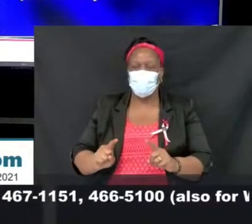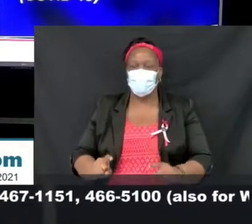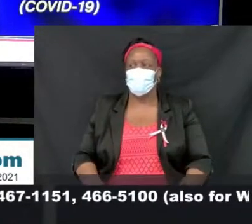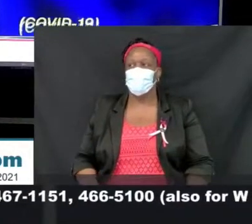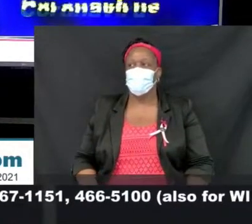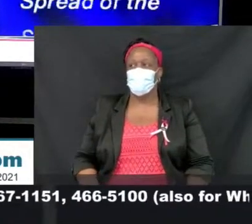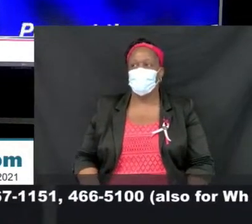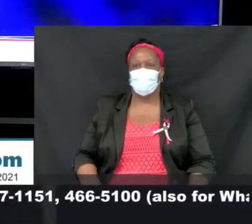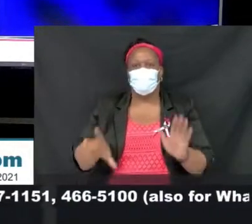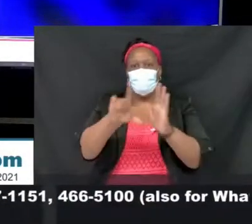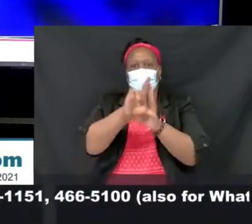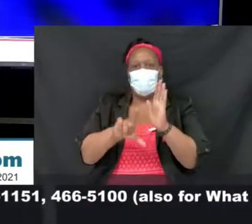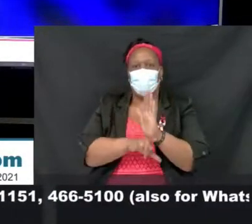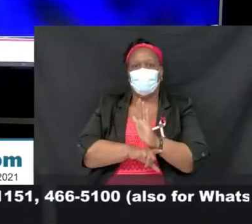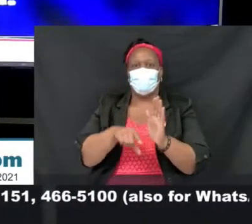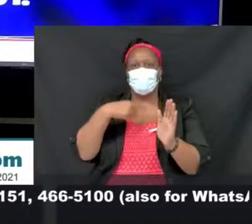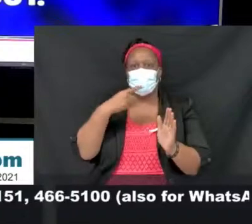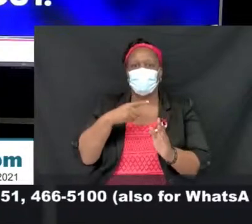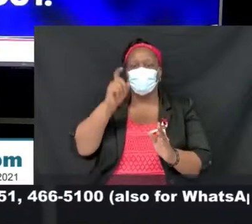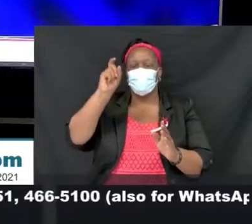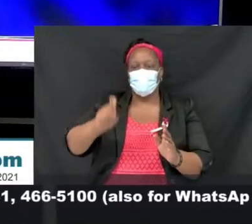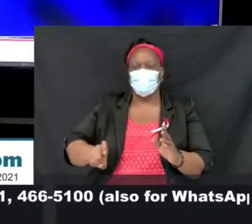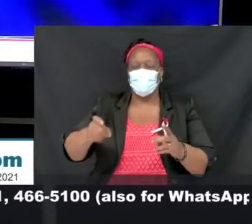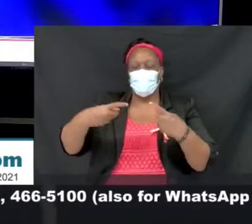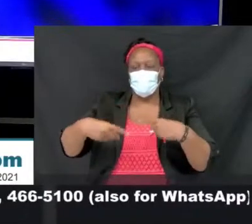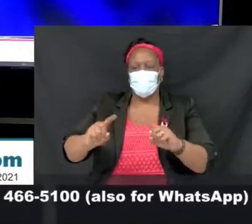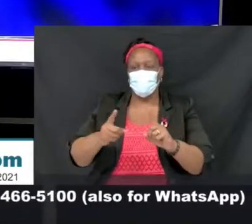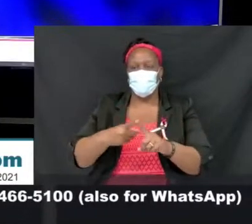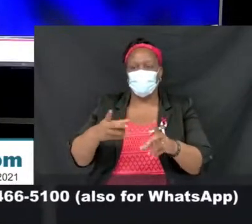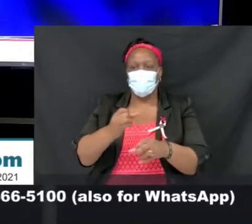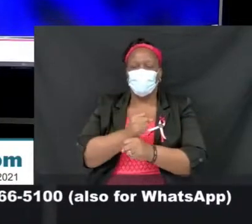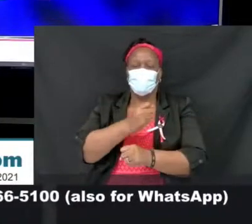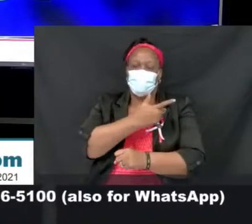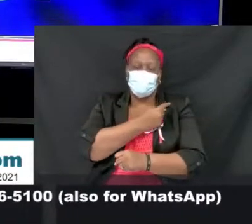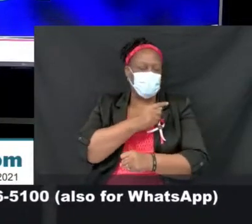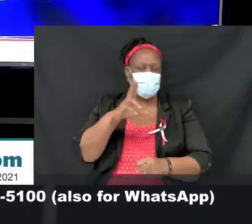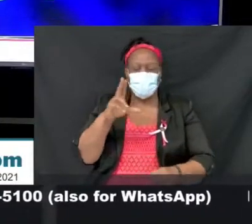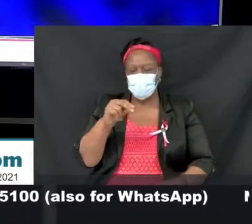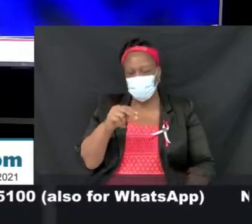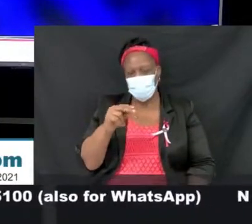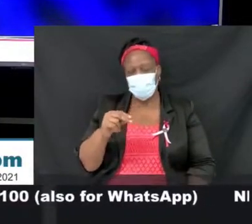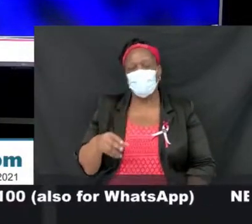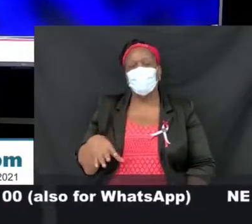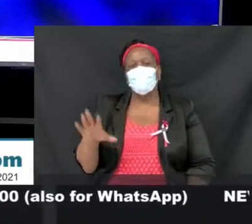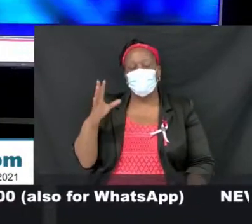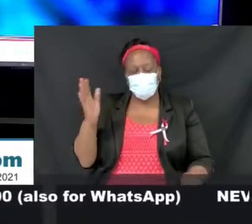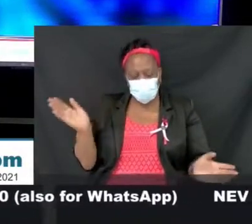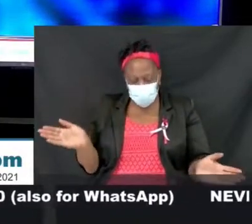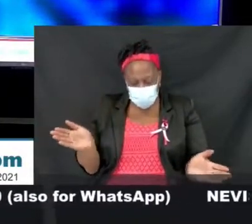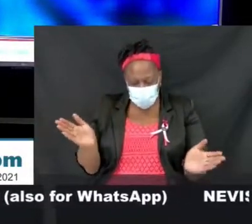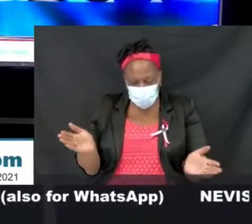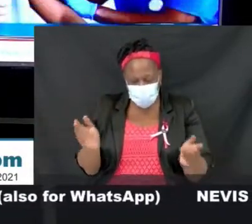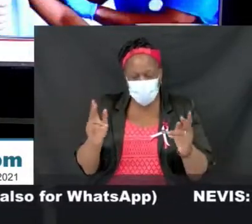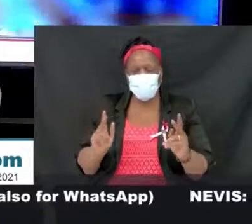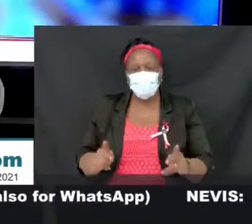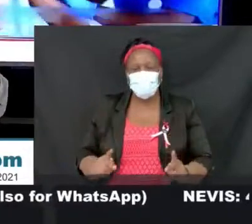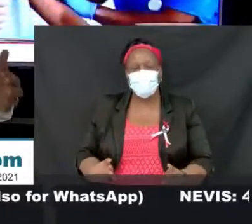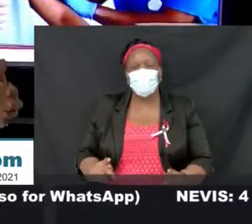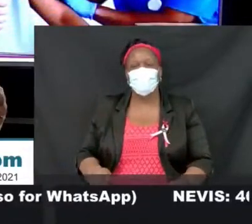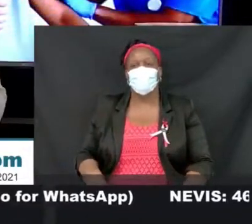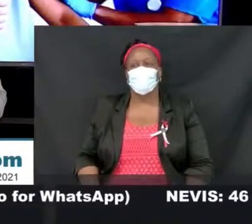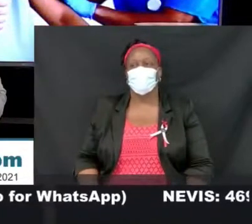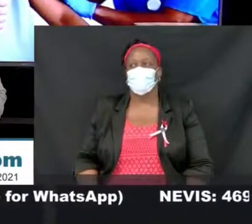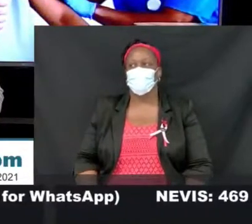in society where persons refuse to come forward, especially essential workers, that I may not support